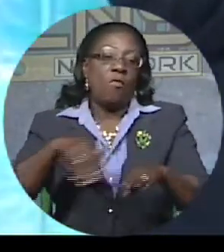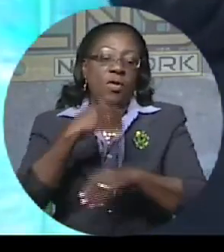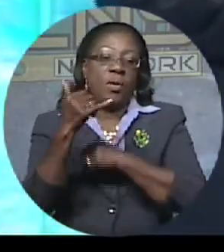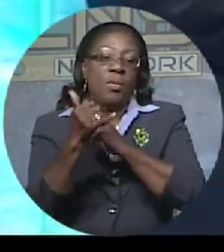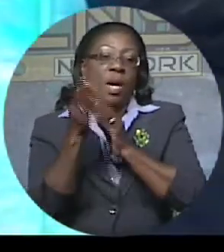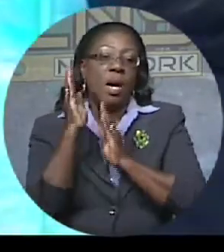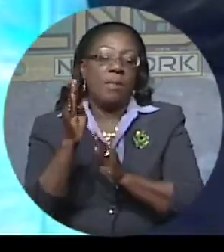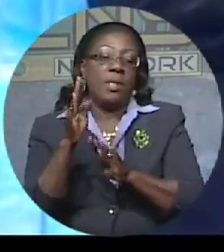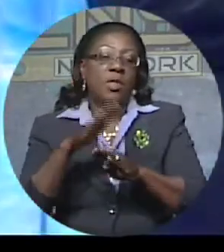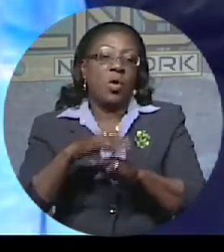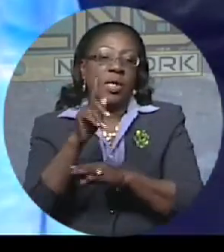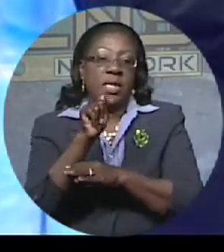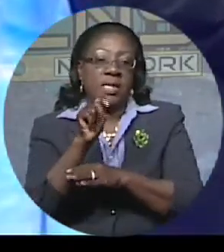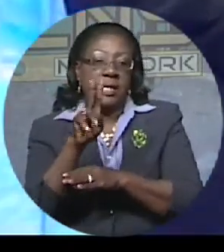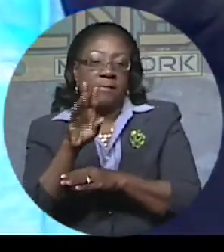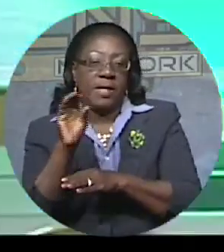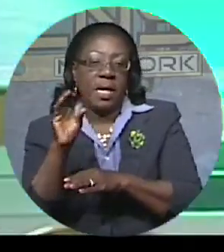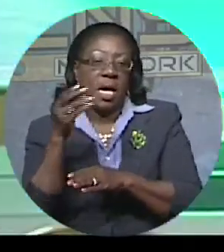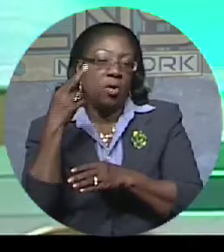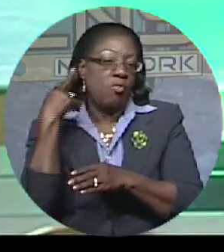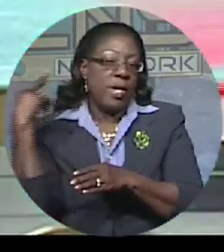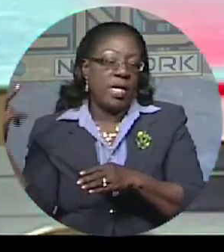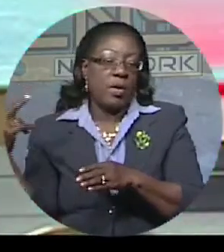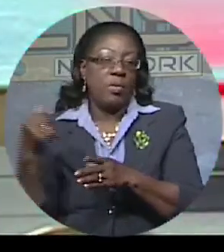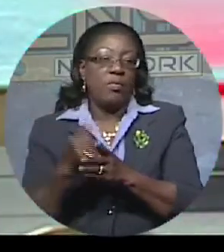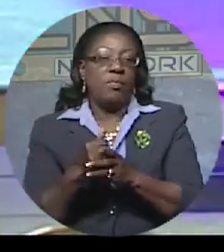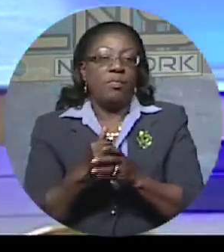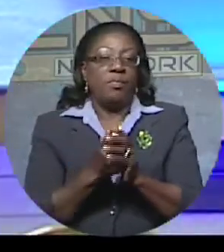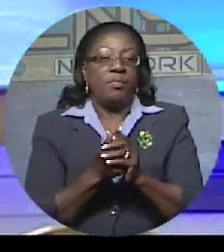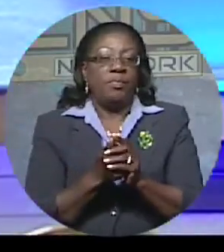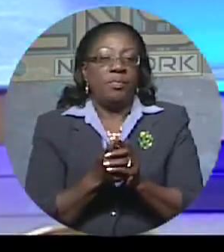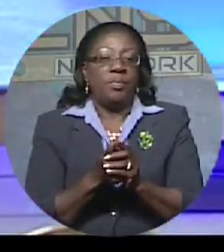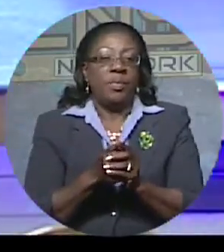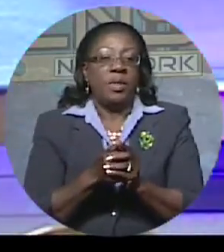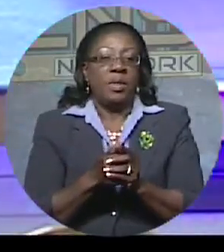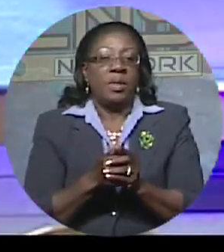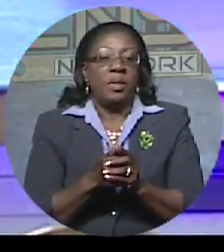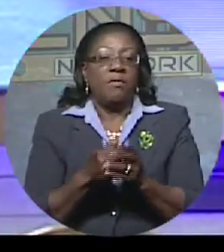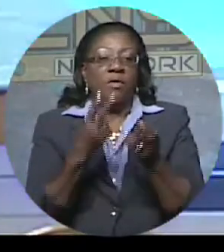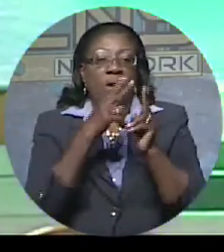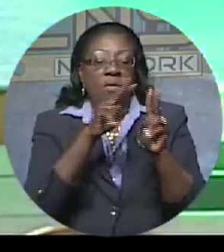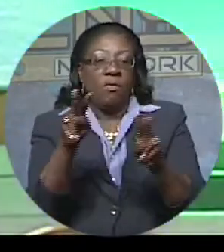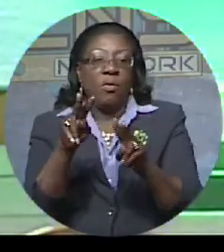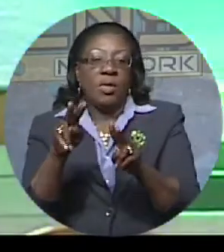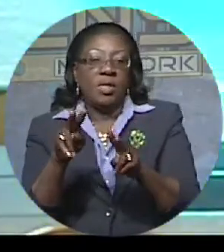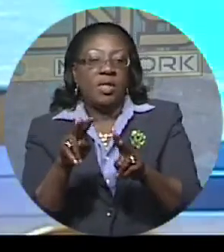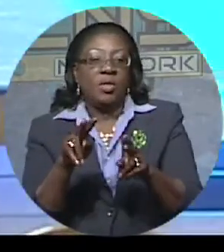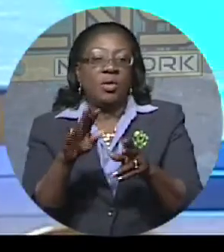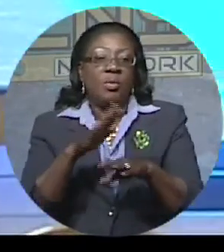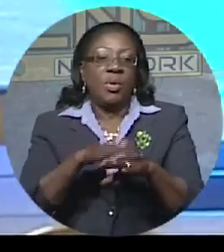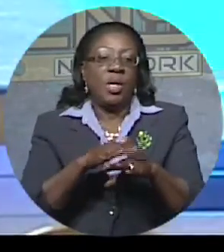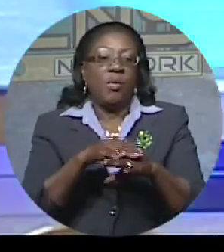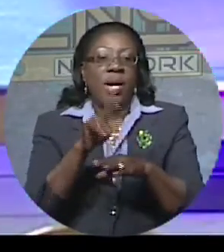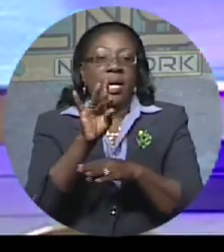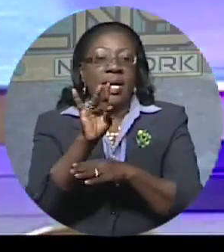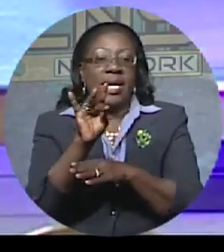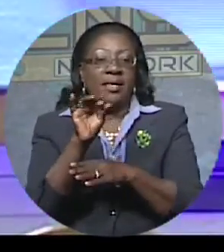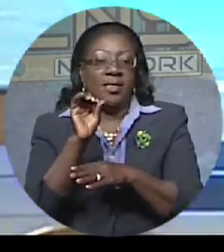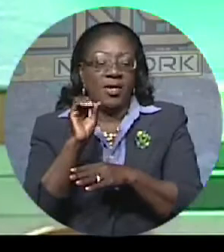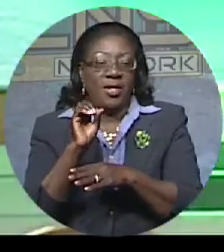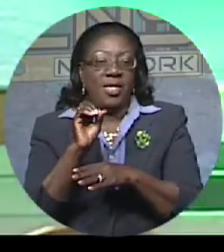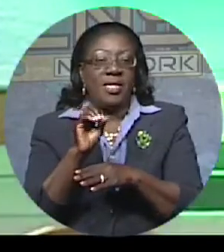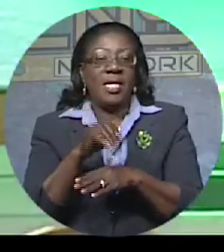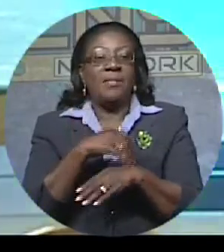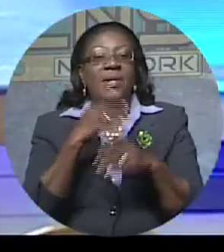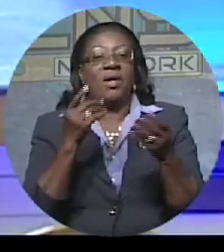of stuff. It's just going to be a fantabulous time. Any other prizes we can expect tonight? Oh, yeah. For our viewers, we want our viewers to tune in at 8:30. There's going to be all sorts of fantastic